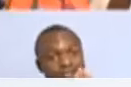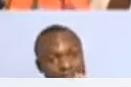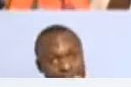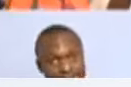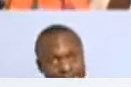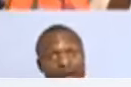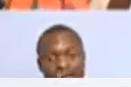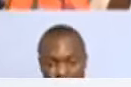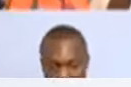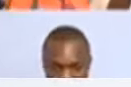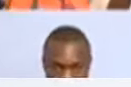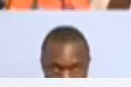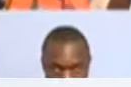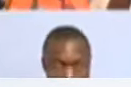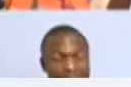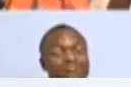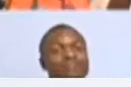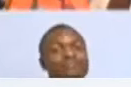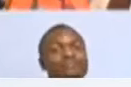people.